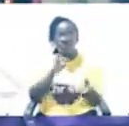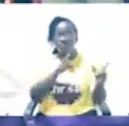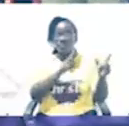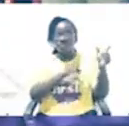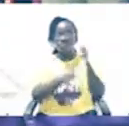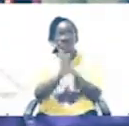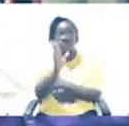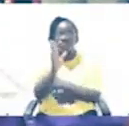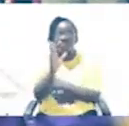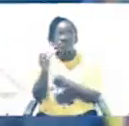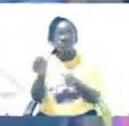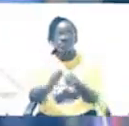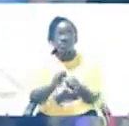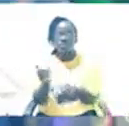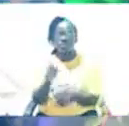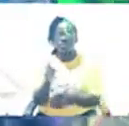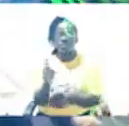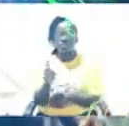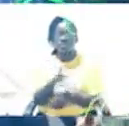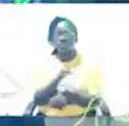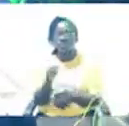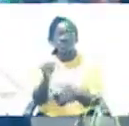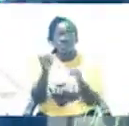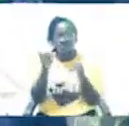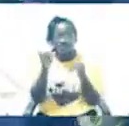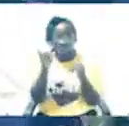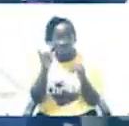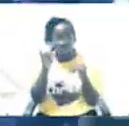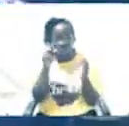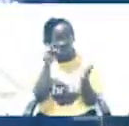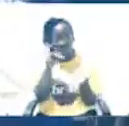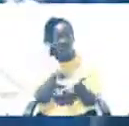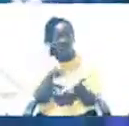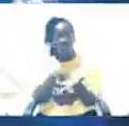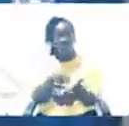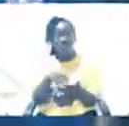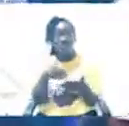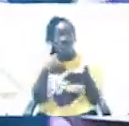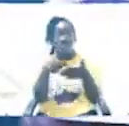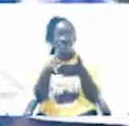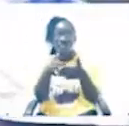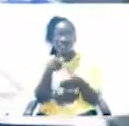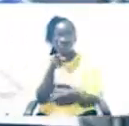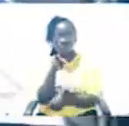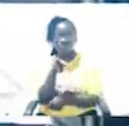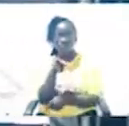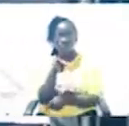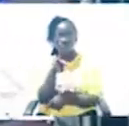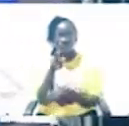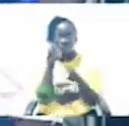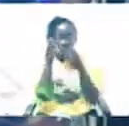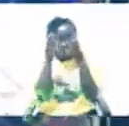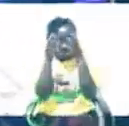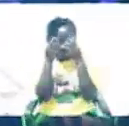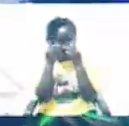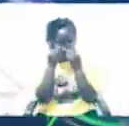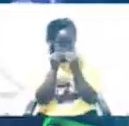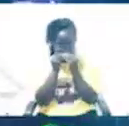everywhere. And he's standing right beside you. Bow down your head and close your